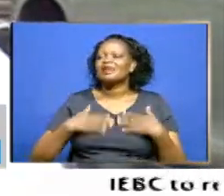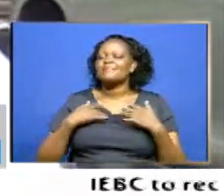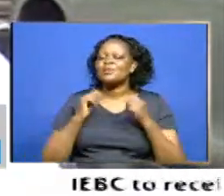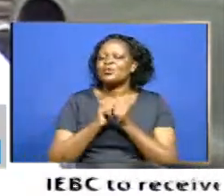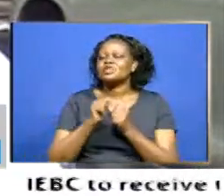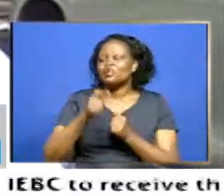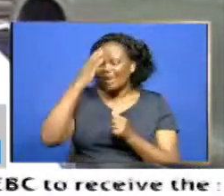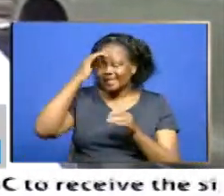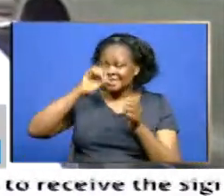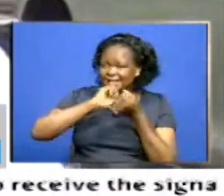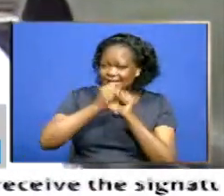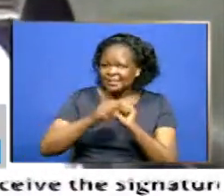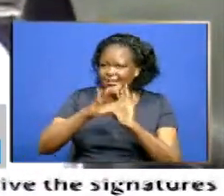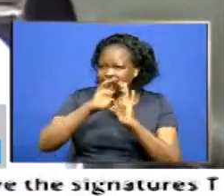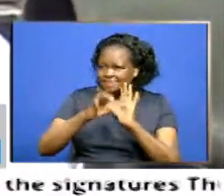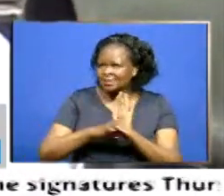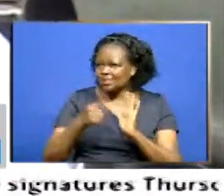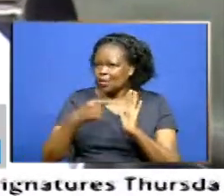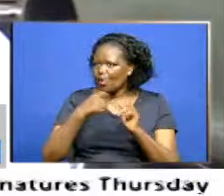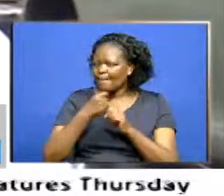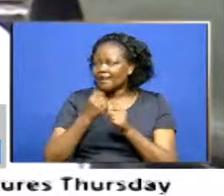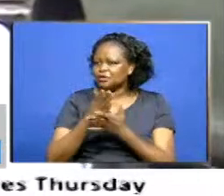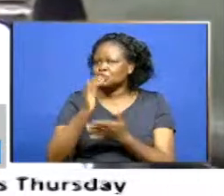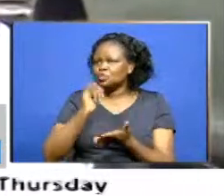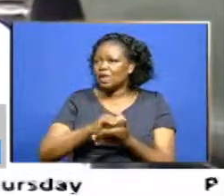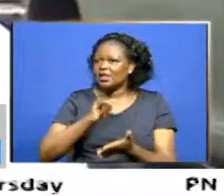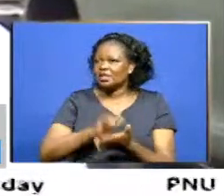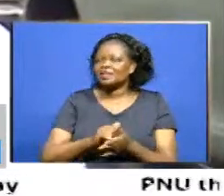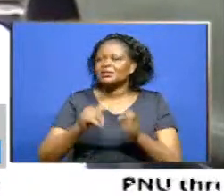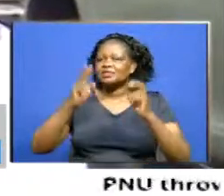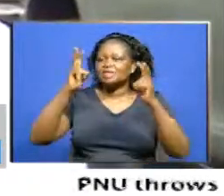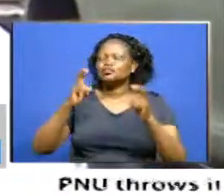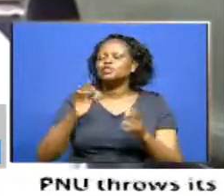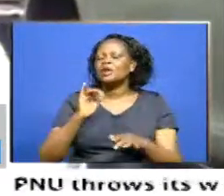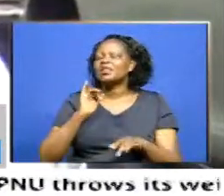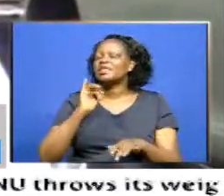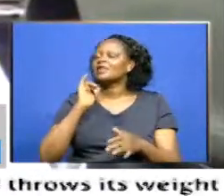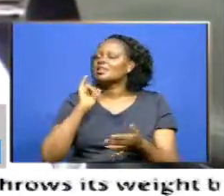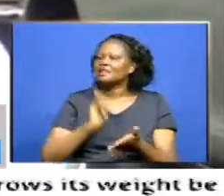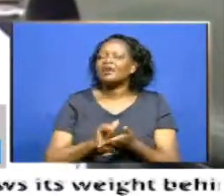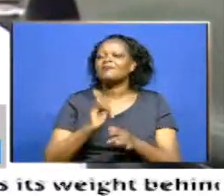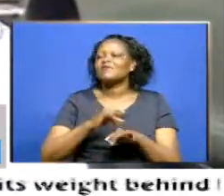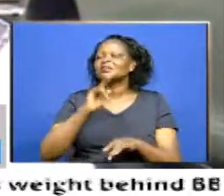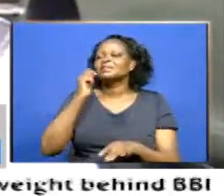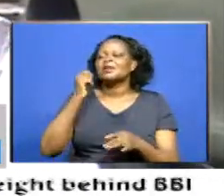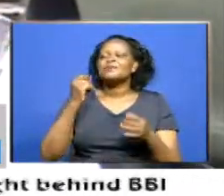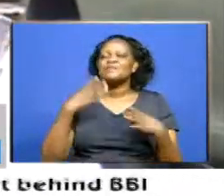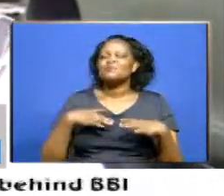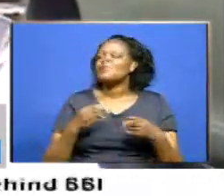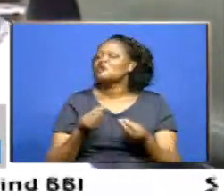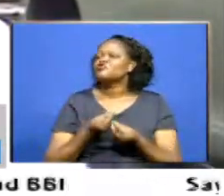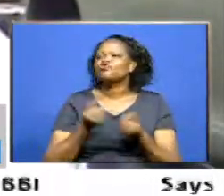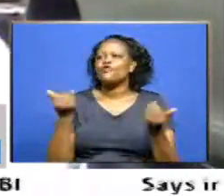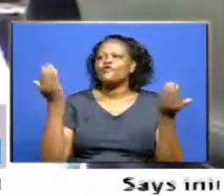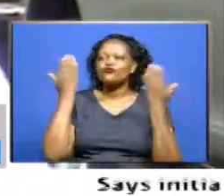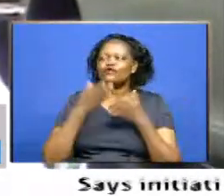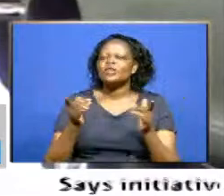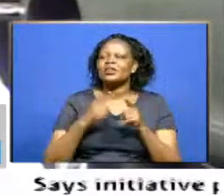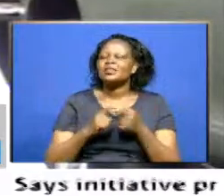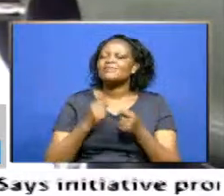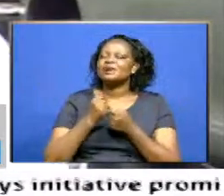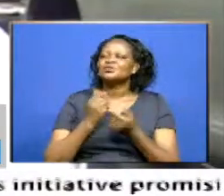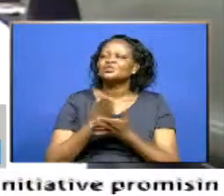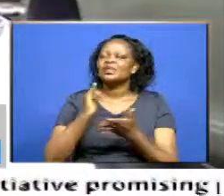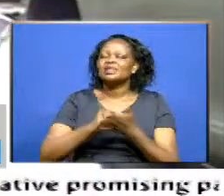in the constitution are going to ensure that the issues that are ailing Kenya are brought to a stop. It's going to ensure that women are in